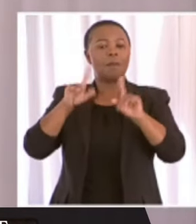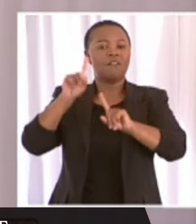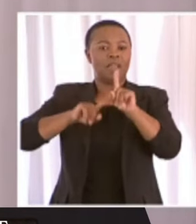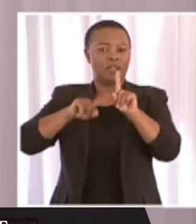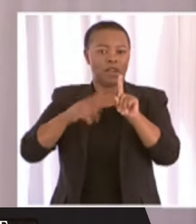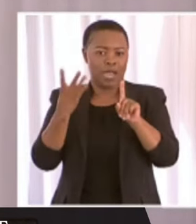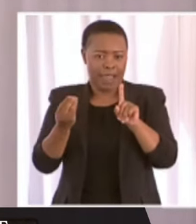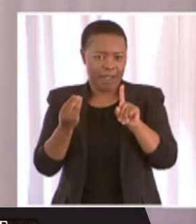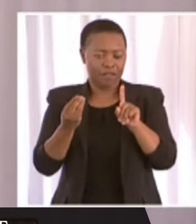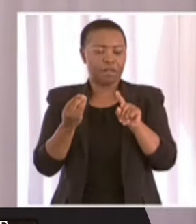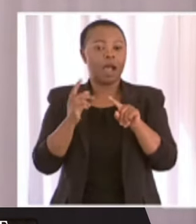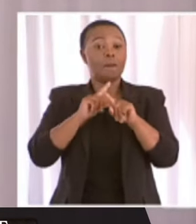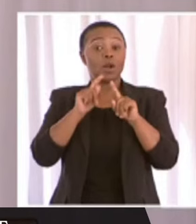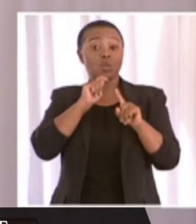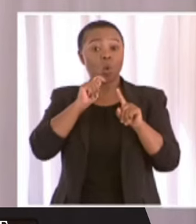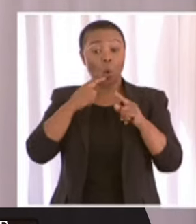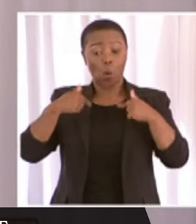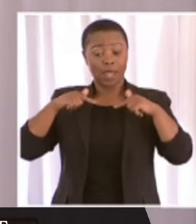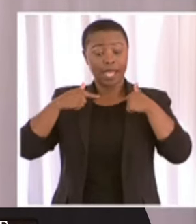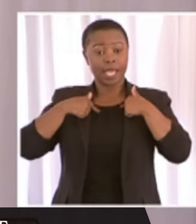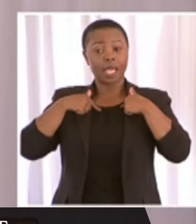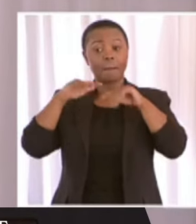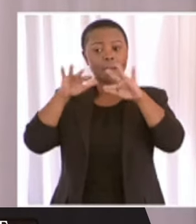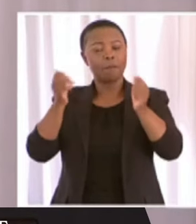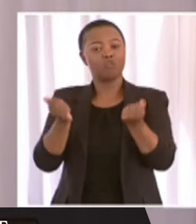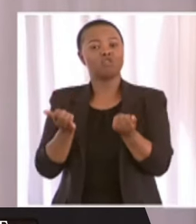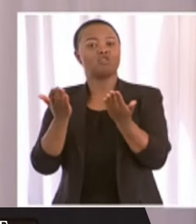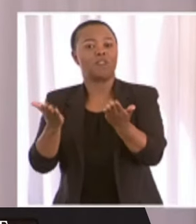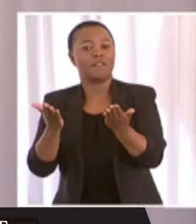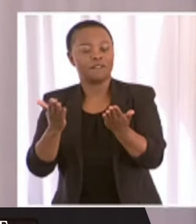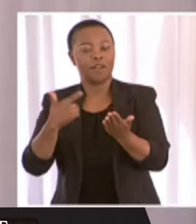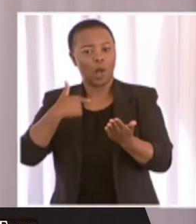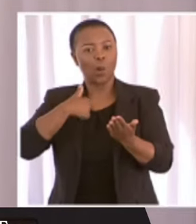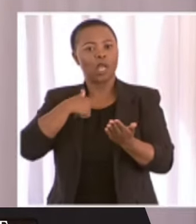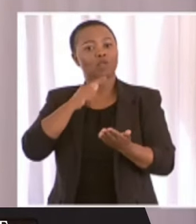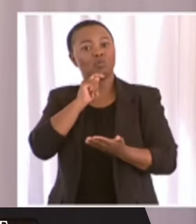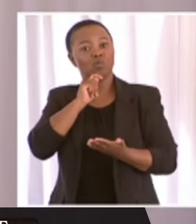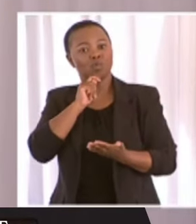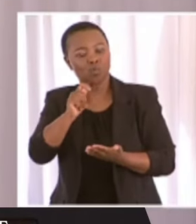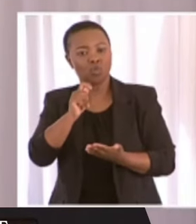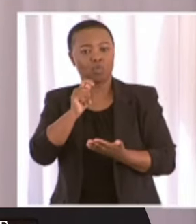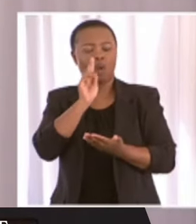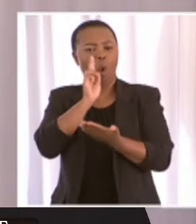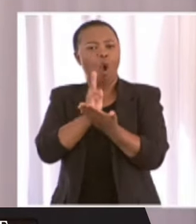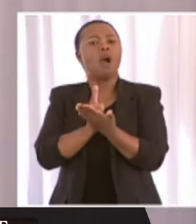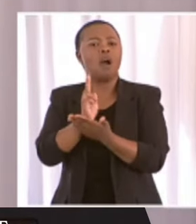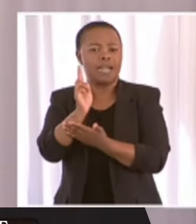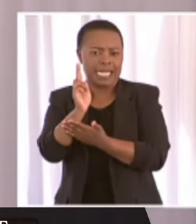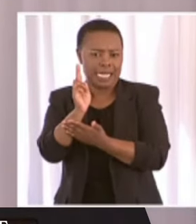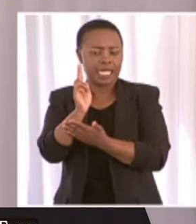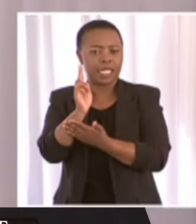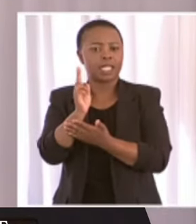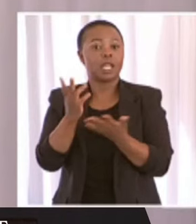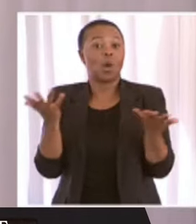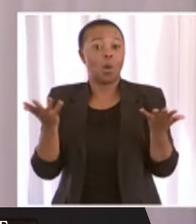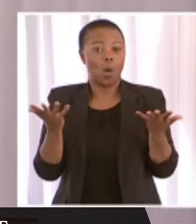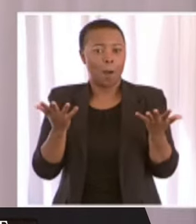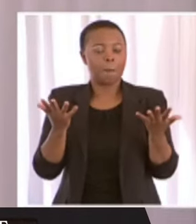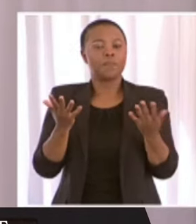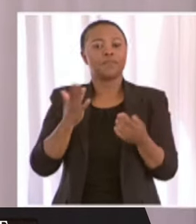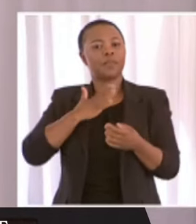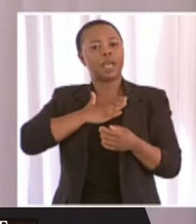Ultimately, we are servants of the people, and we must be honest and sincere in the face of our manifest